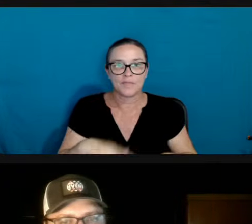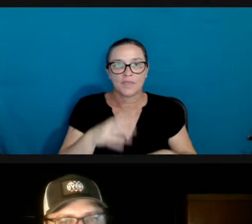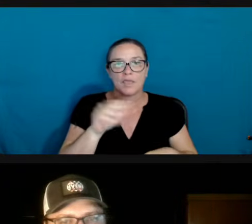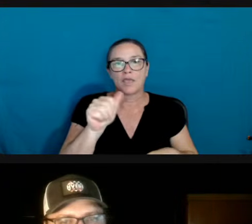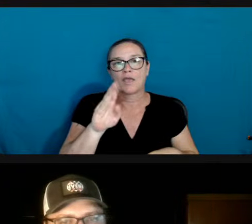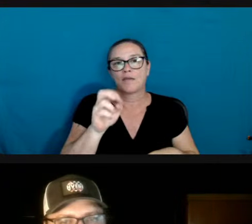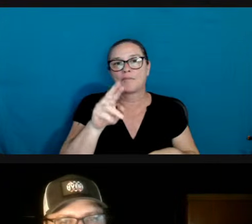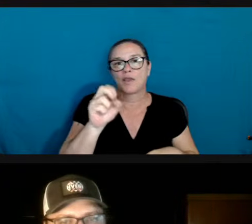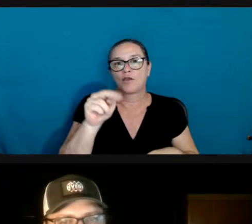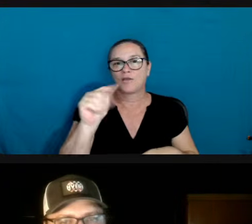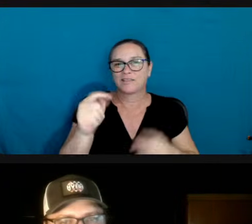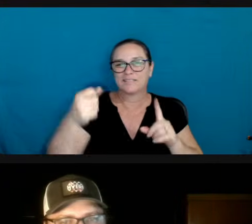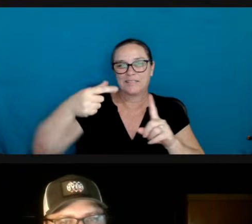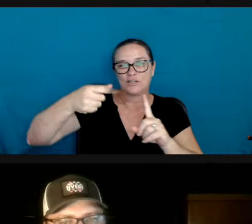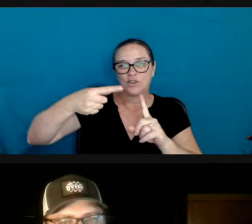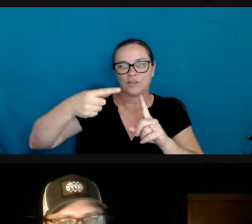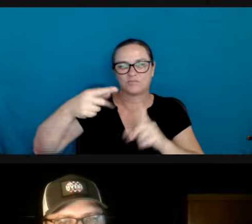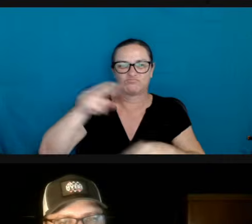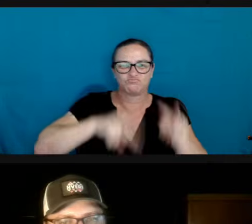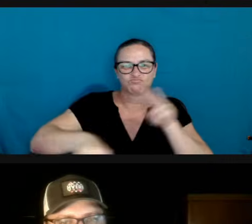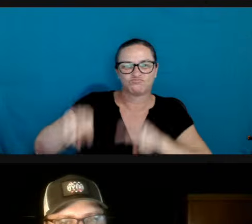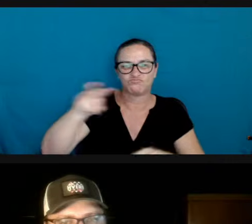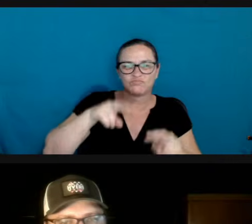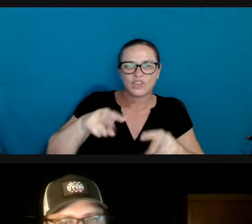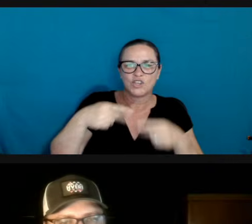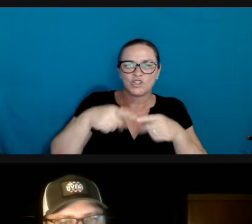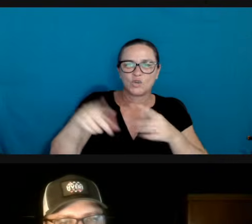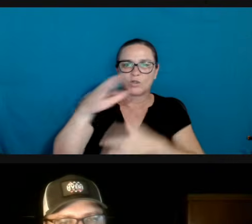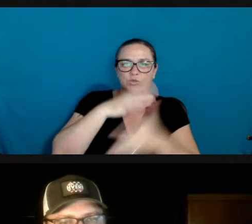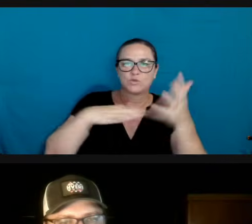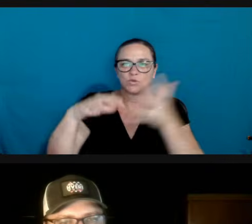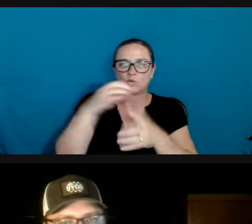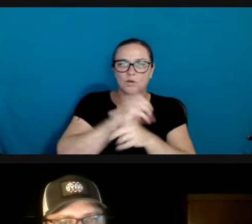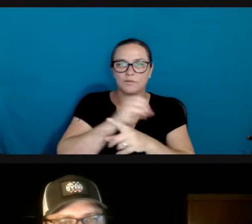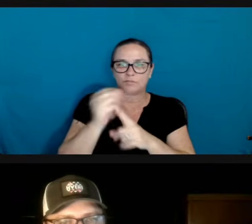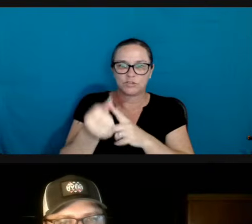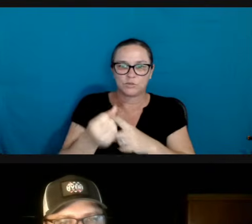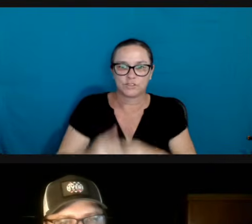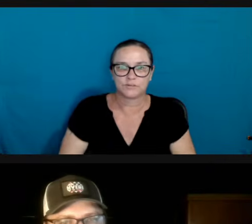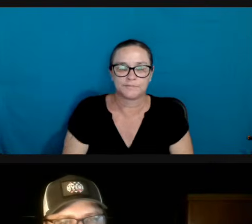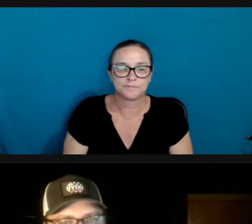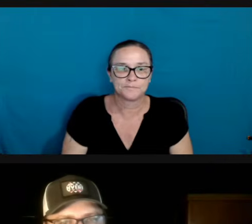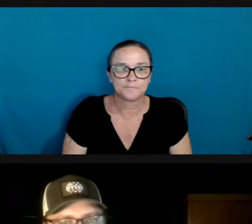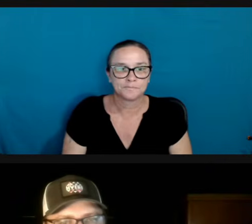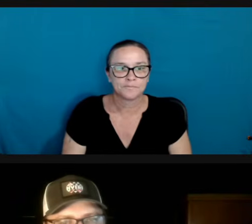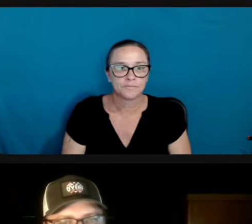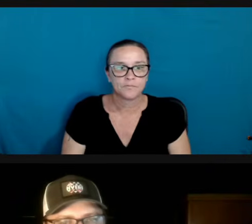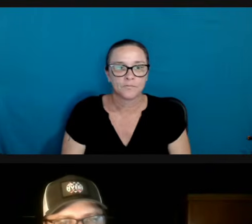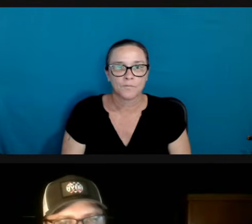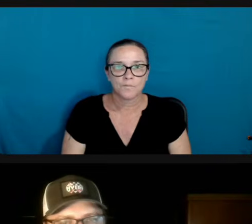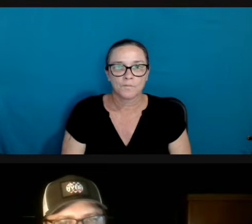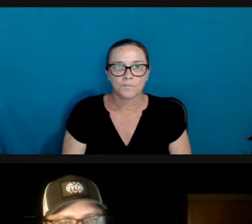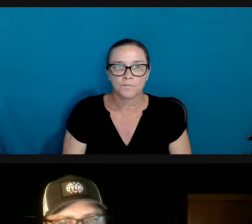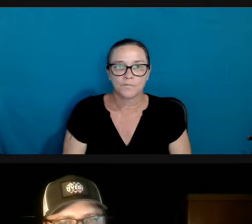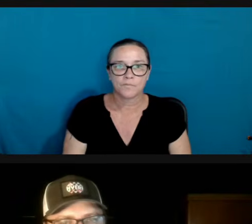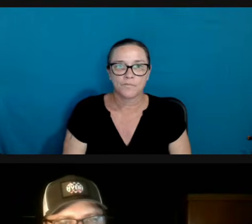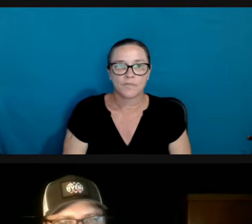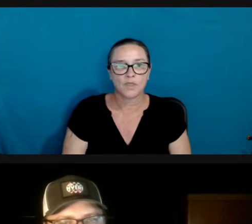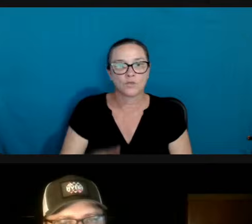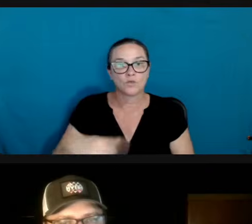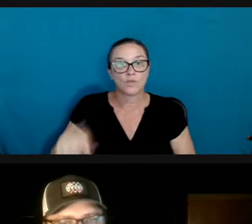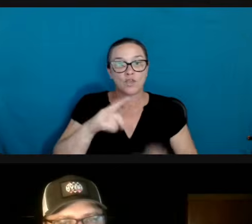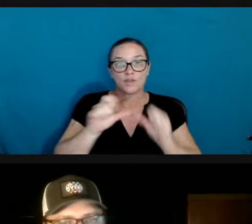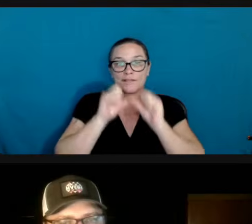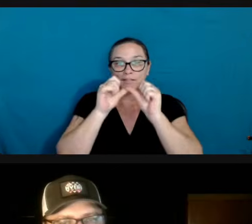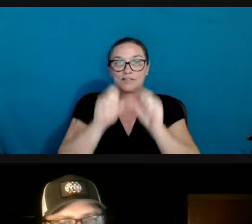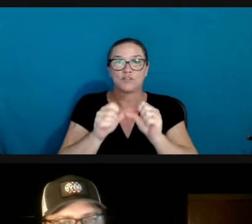are observed during storm conditions at other data stations. So I see that they're continuing to also